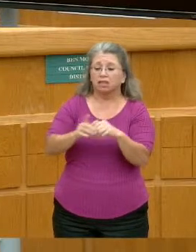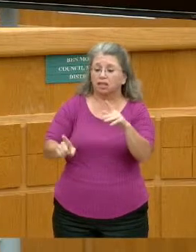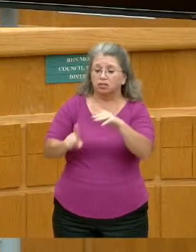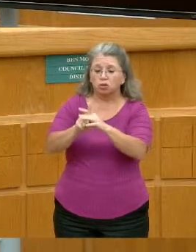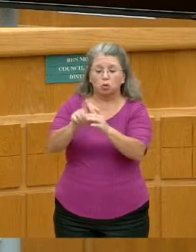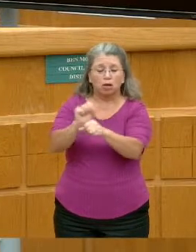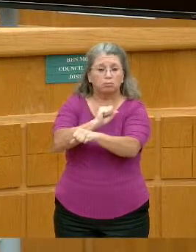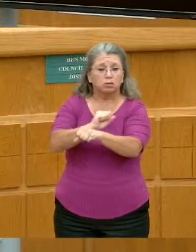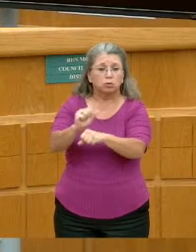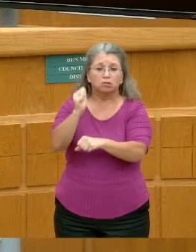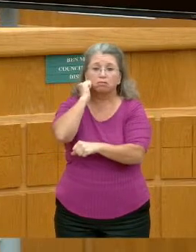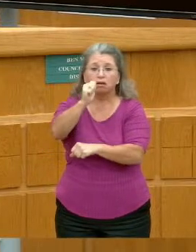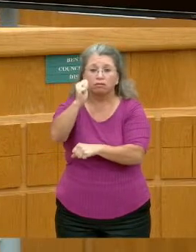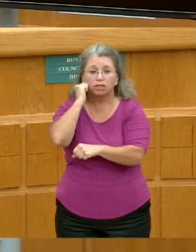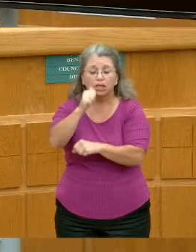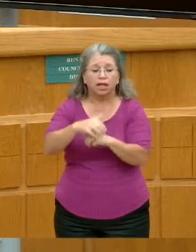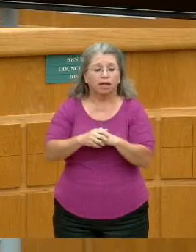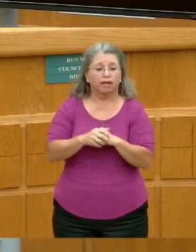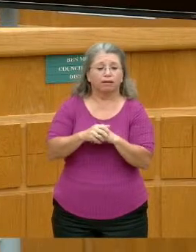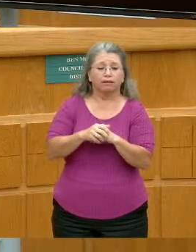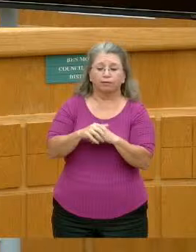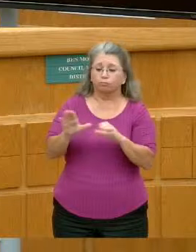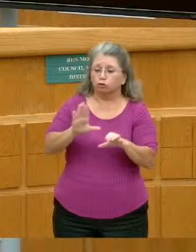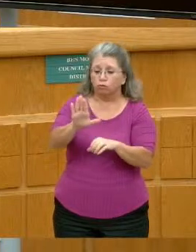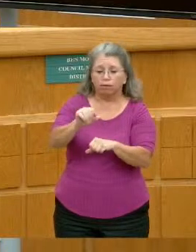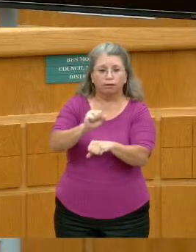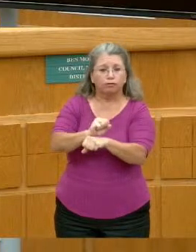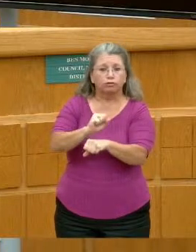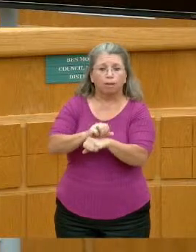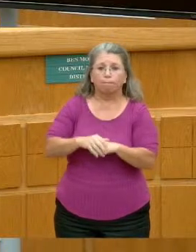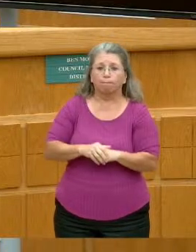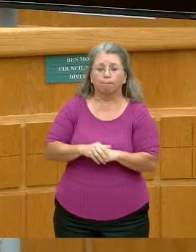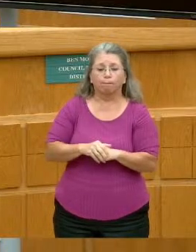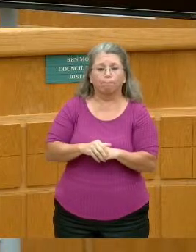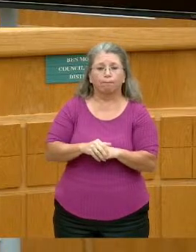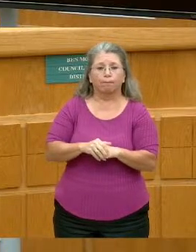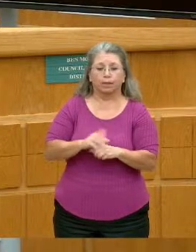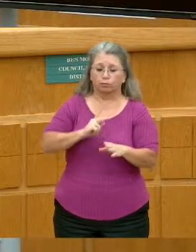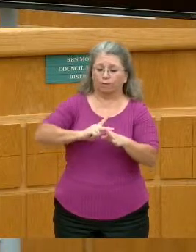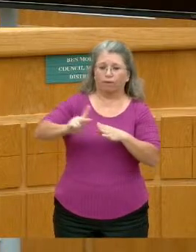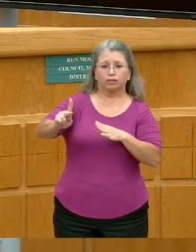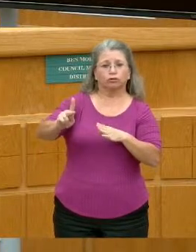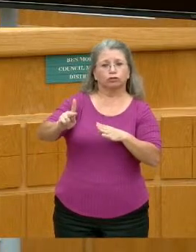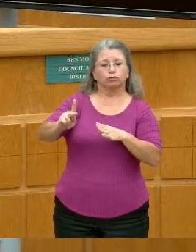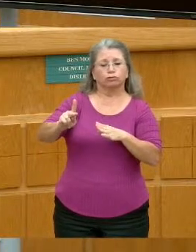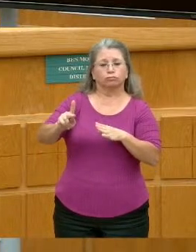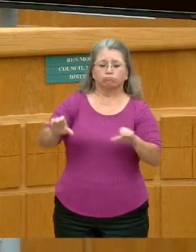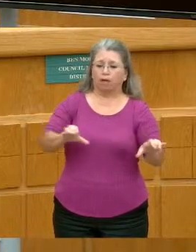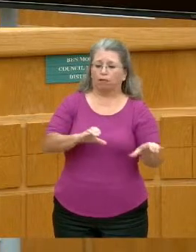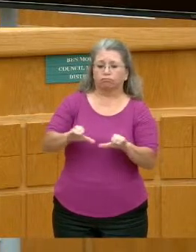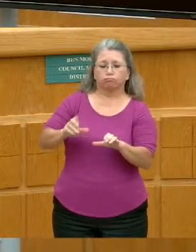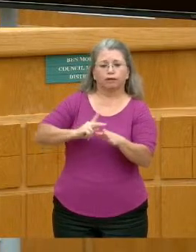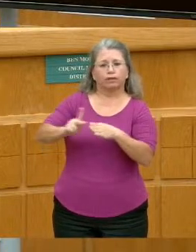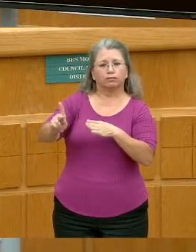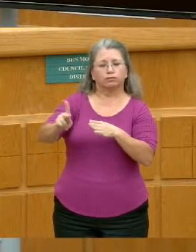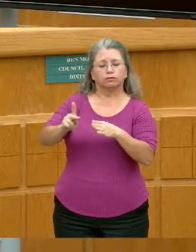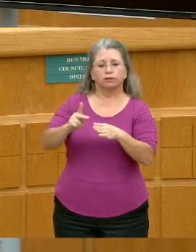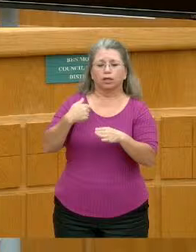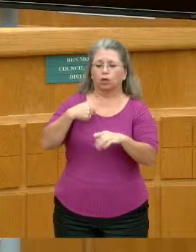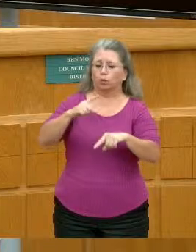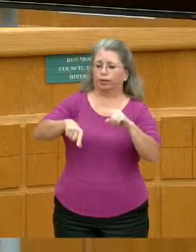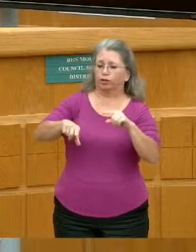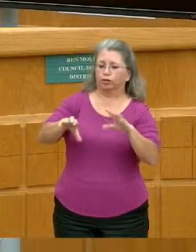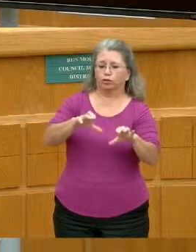day, doing their job, acting as professionals. We couldn't do it without that. We couldn't